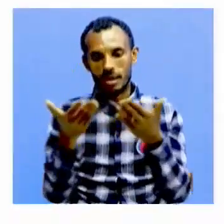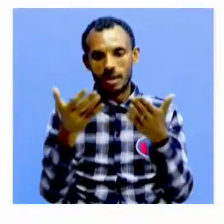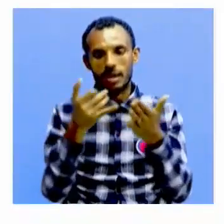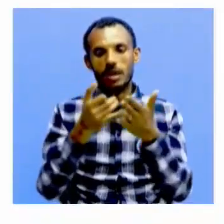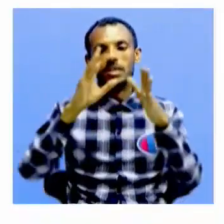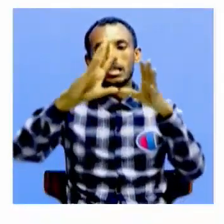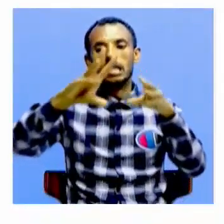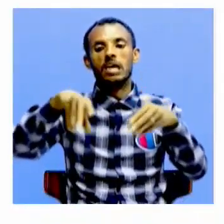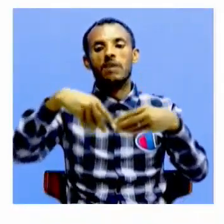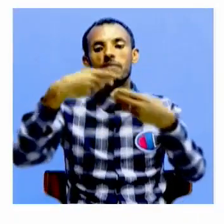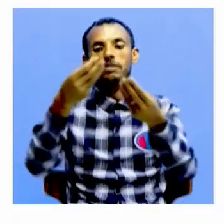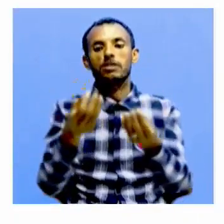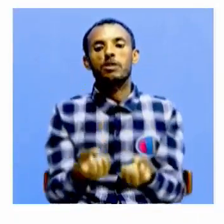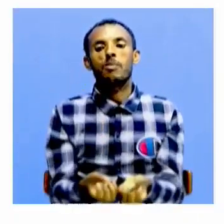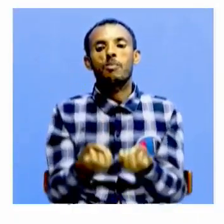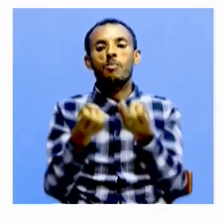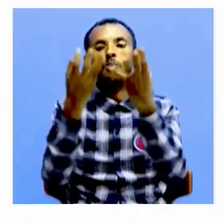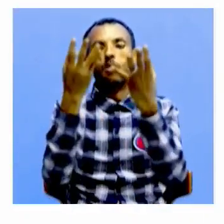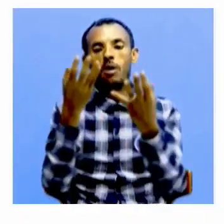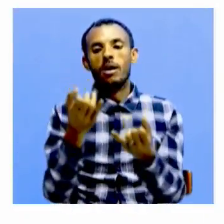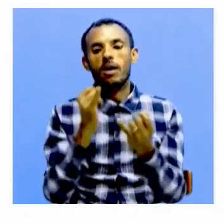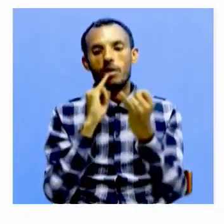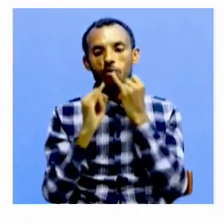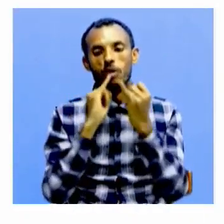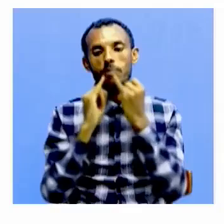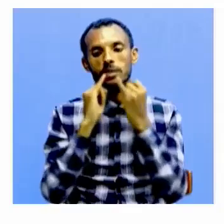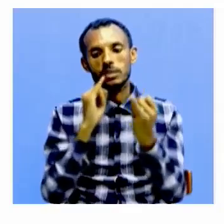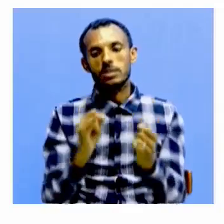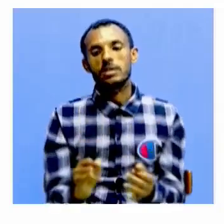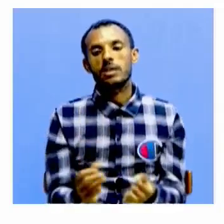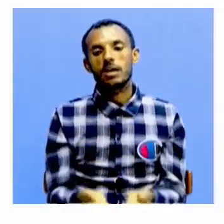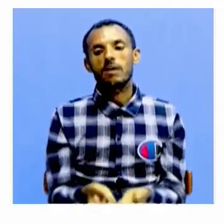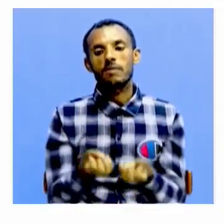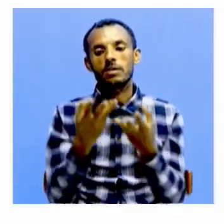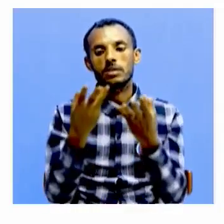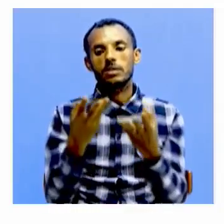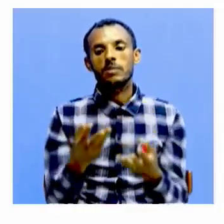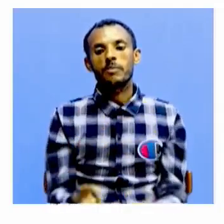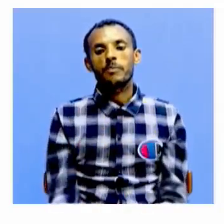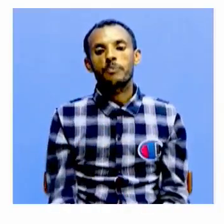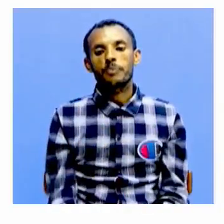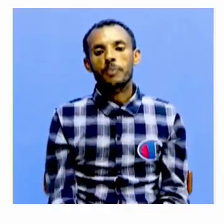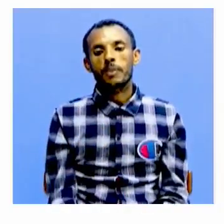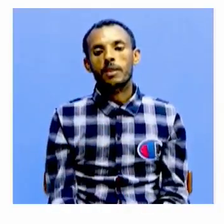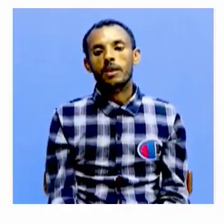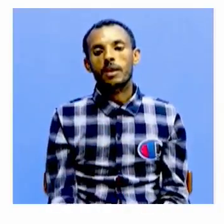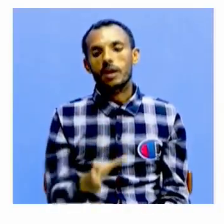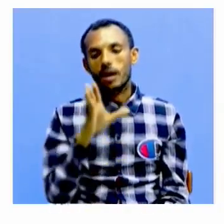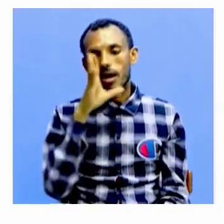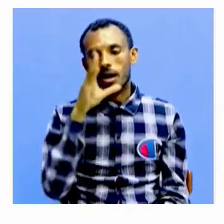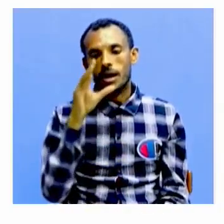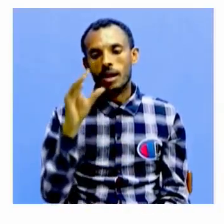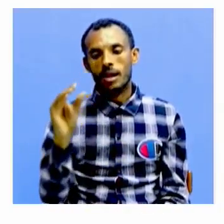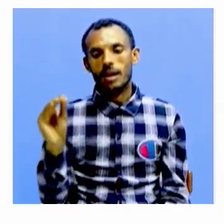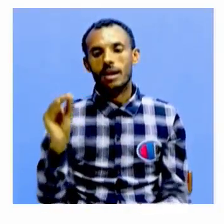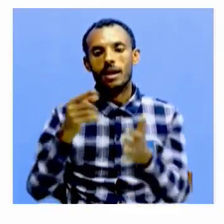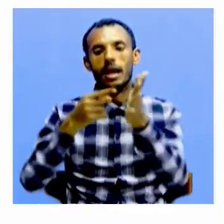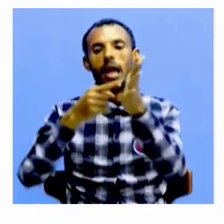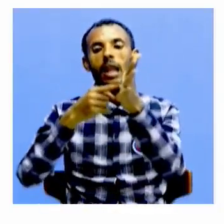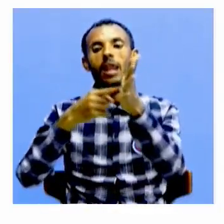more information, gives more and